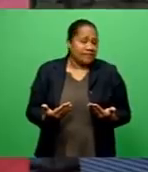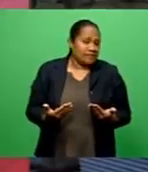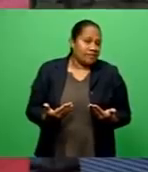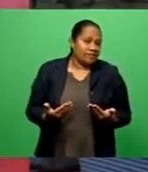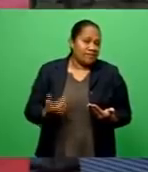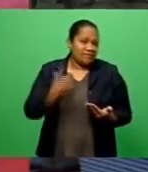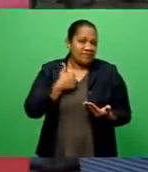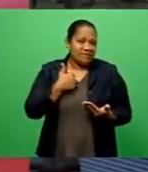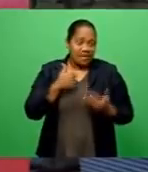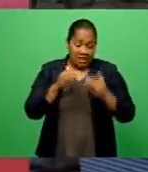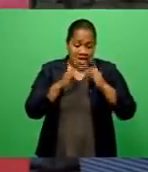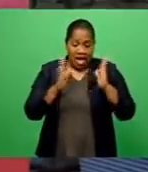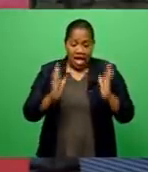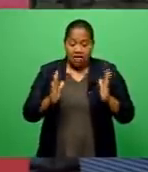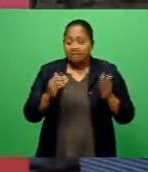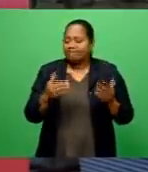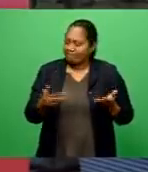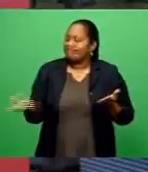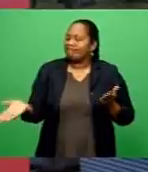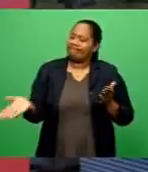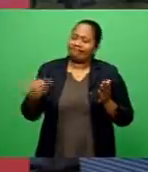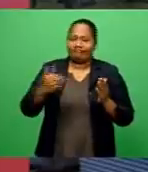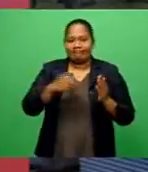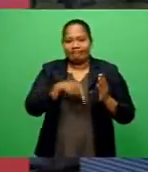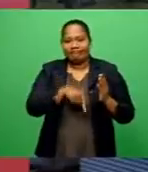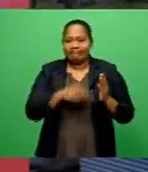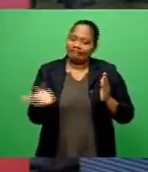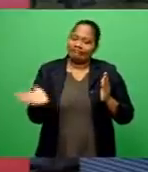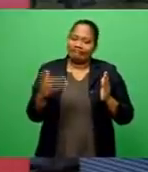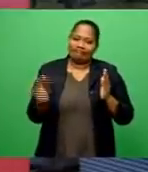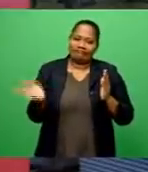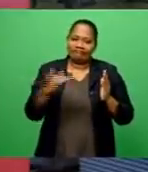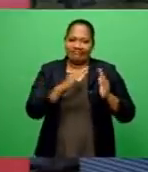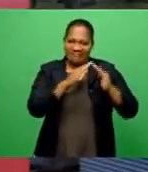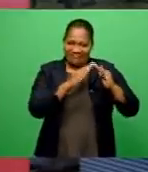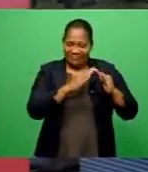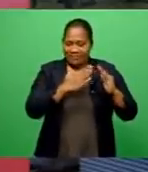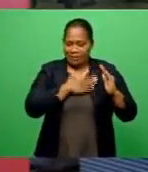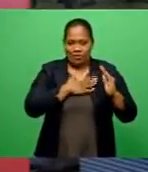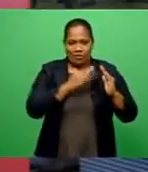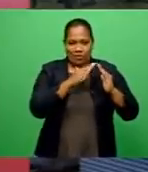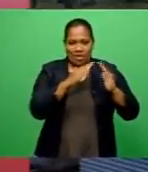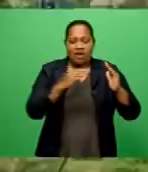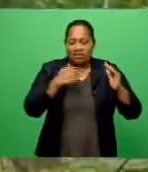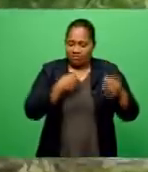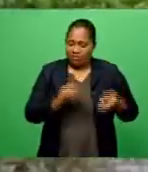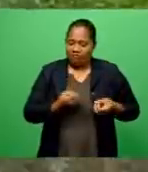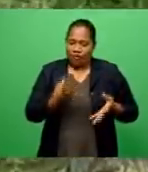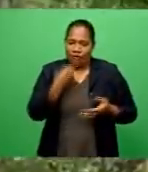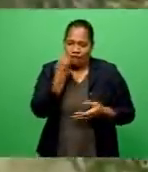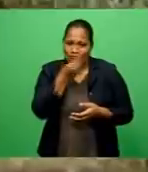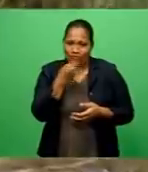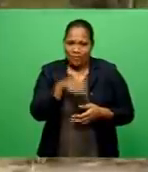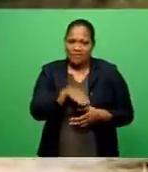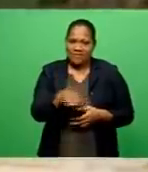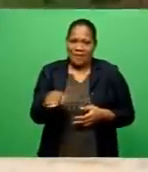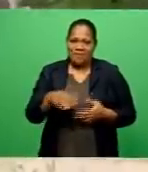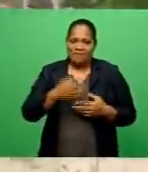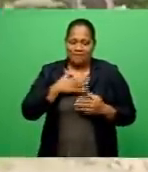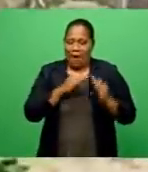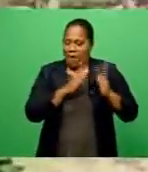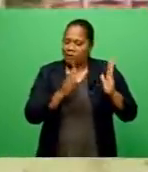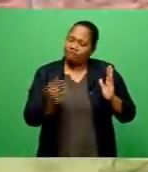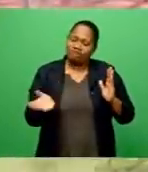I'm giving my house to them to go and evacuate there, and I'm supplying the food to them. Ram says at the height